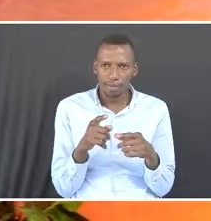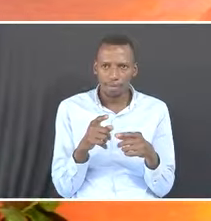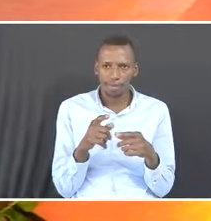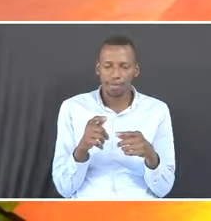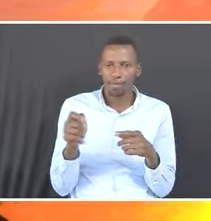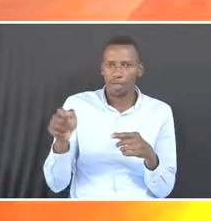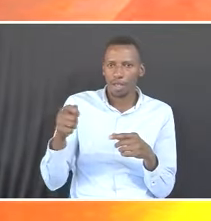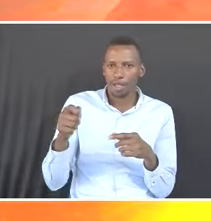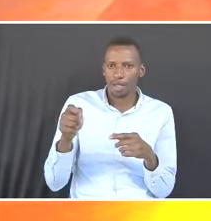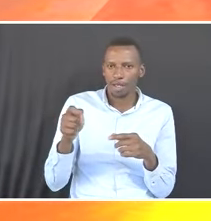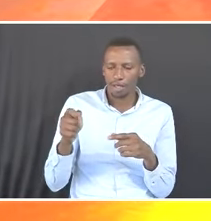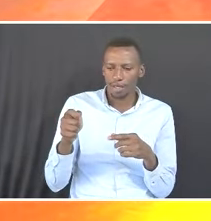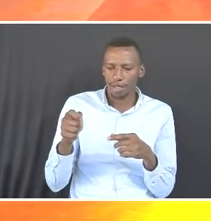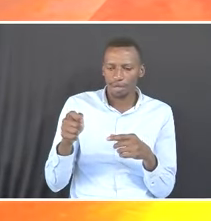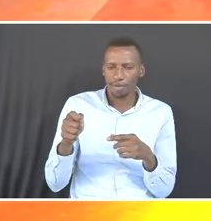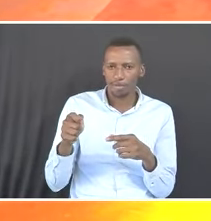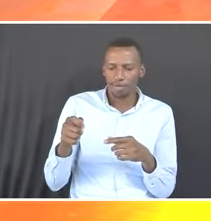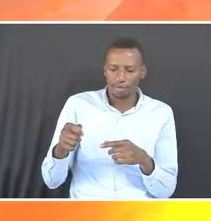hands.